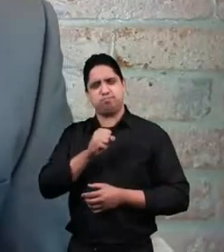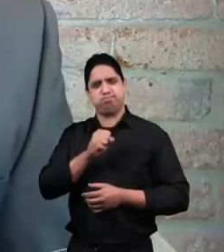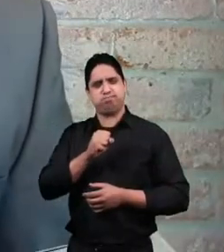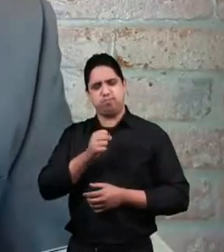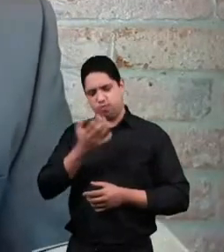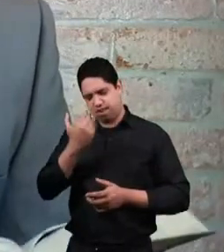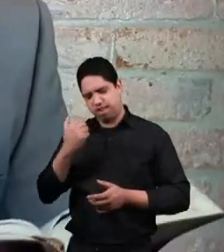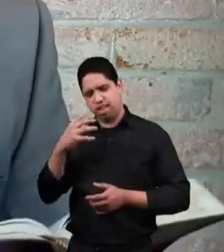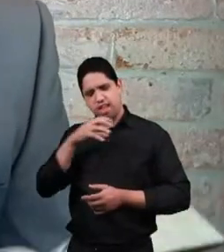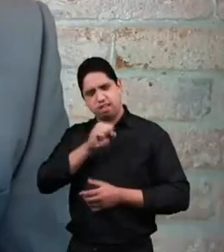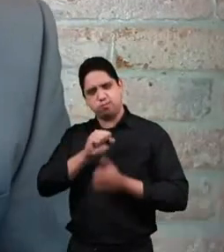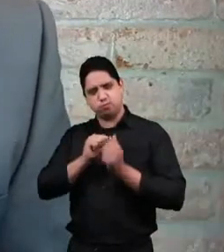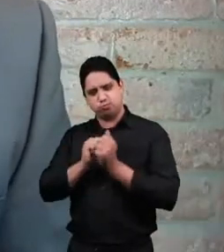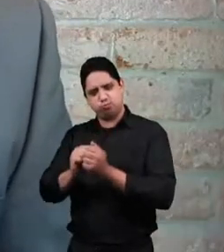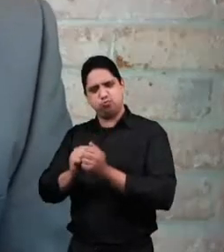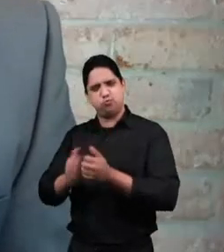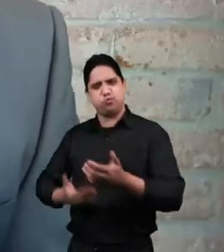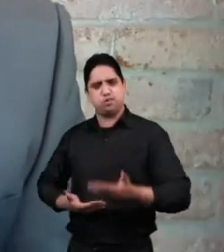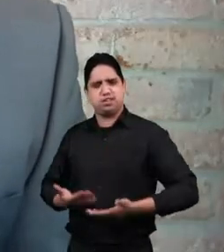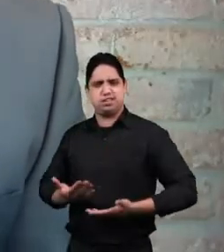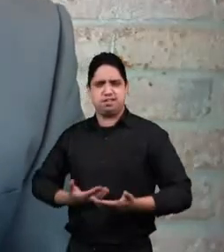join us quickly.